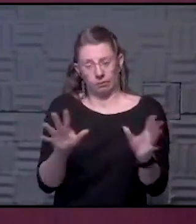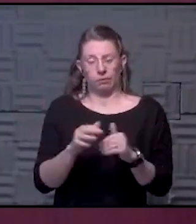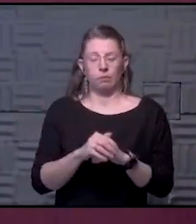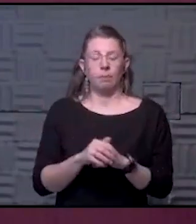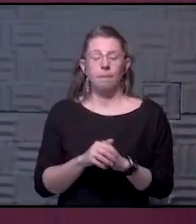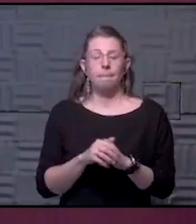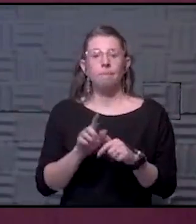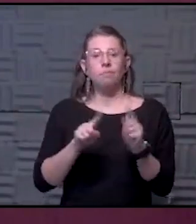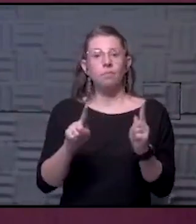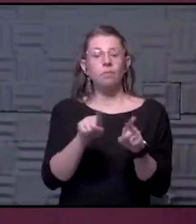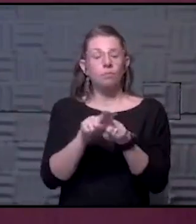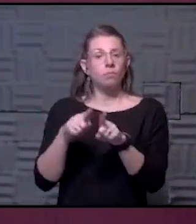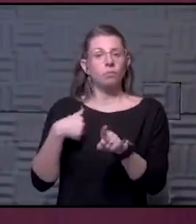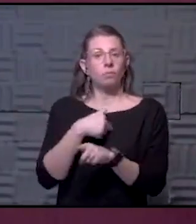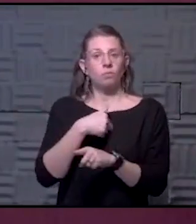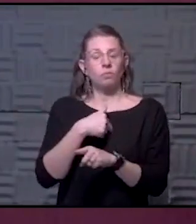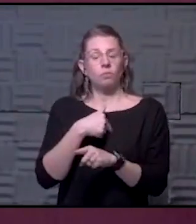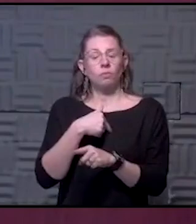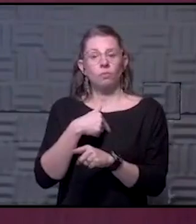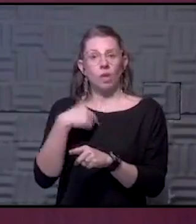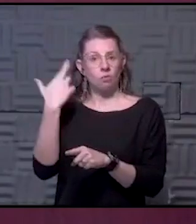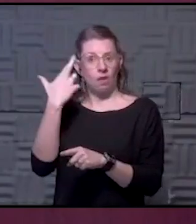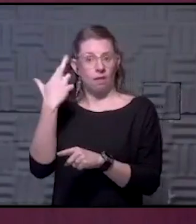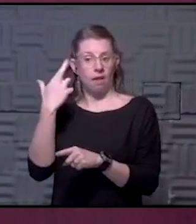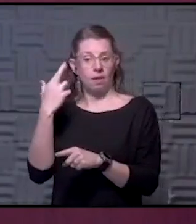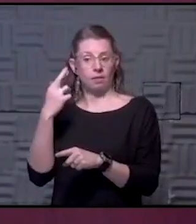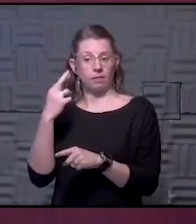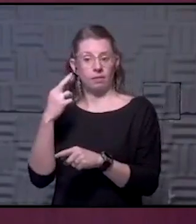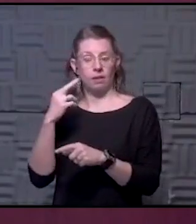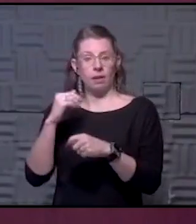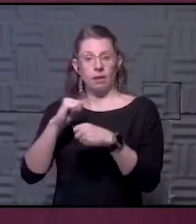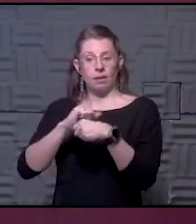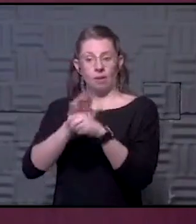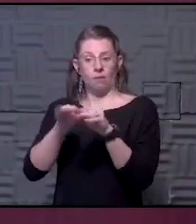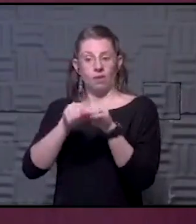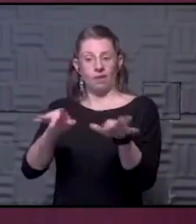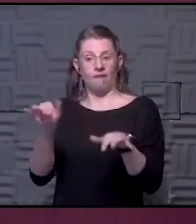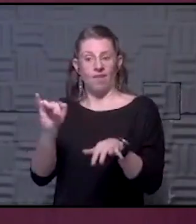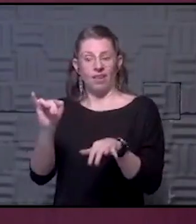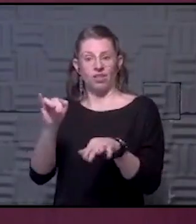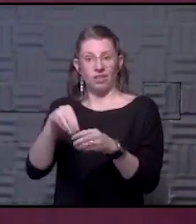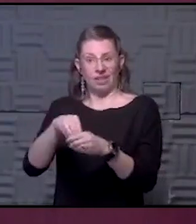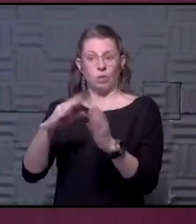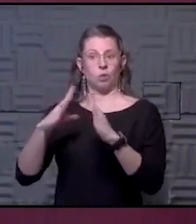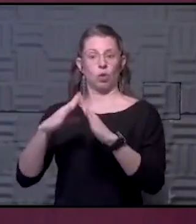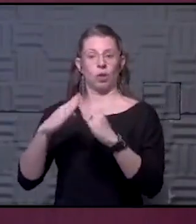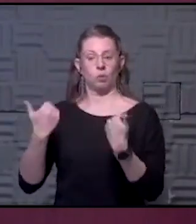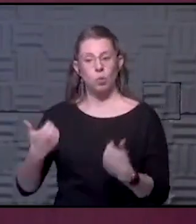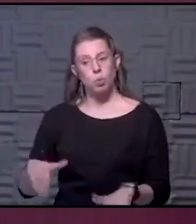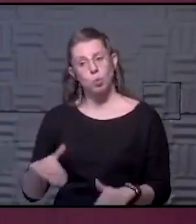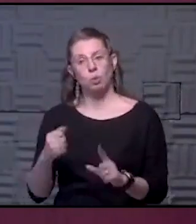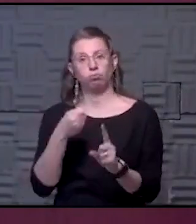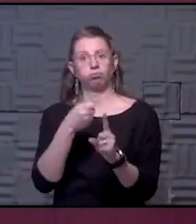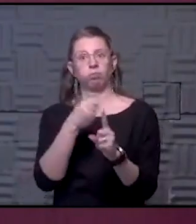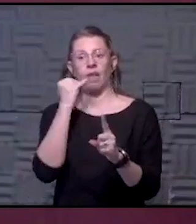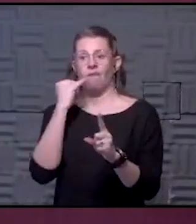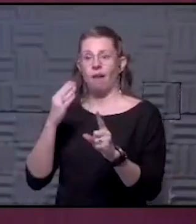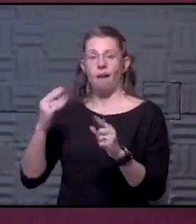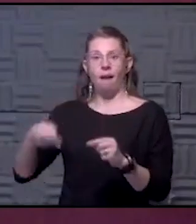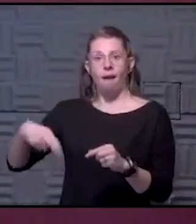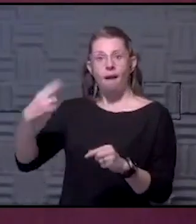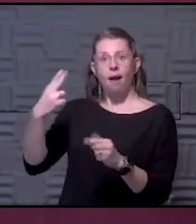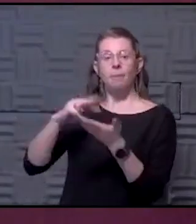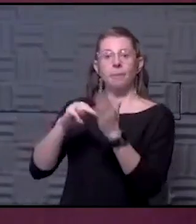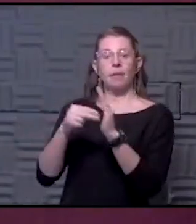is we realized that the rate of COVID infection in the community plays a big role. That if it's high, we're going to have